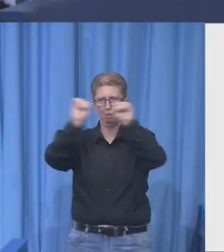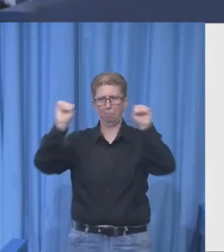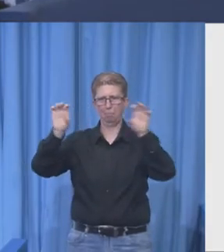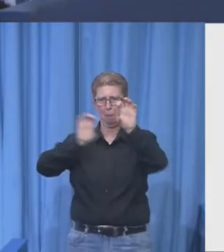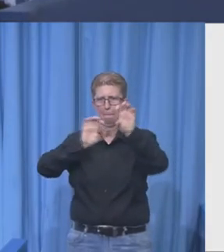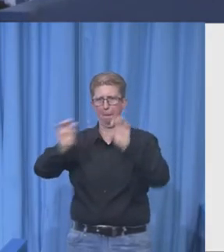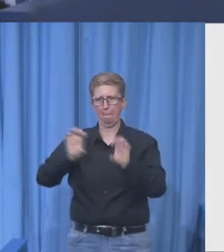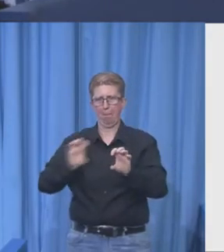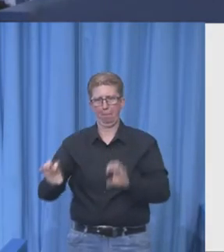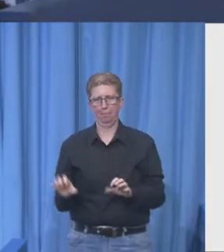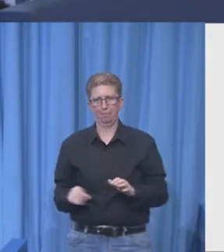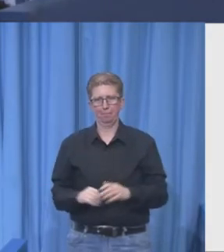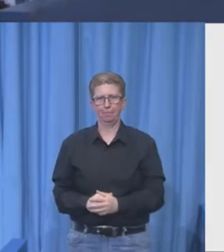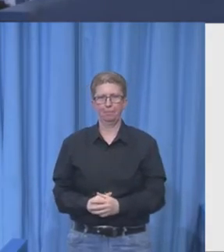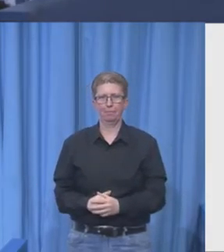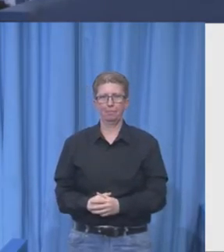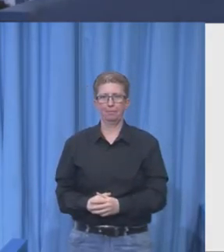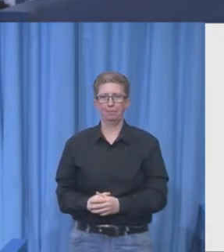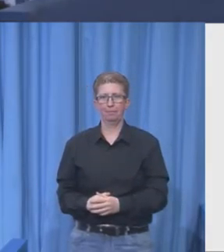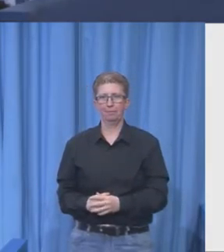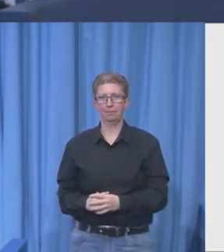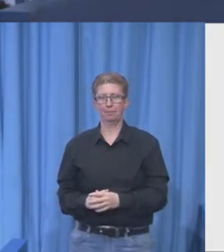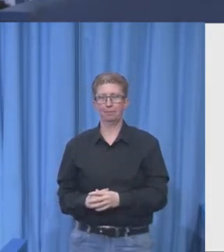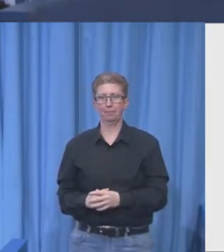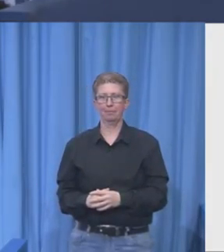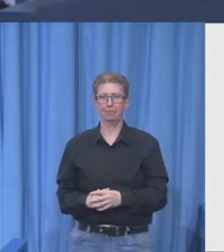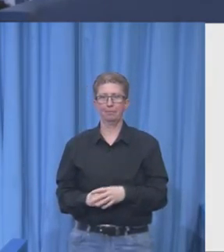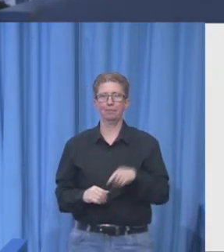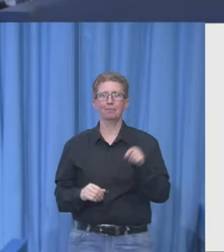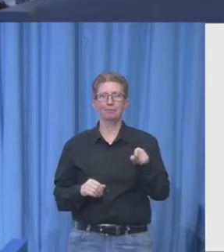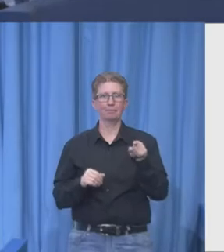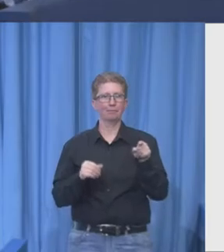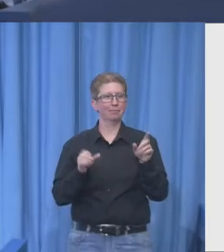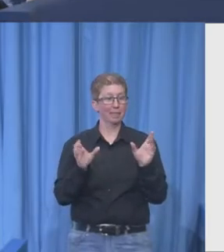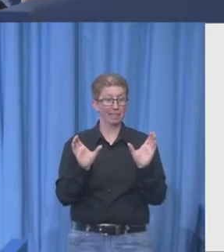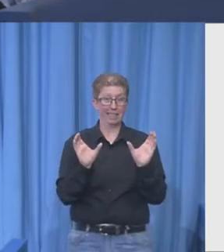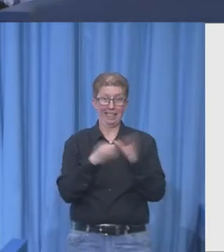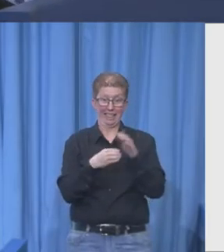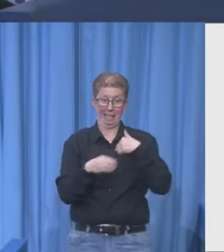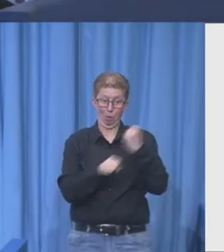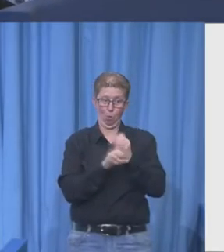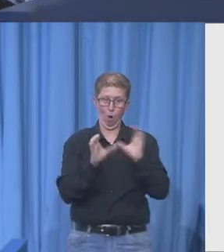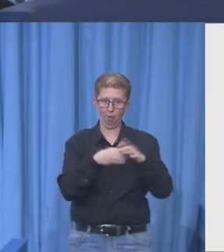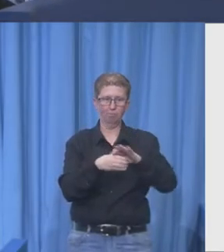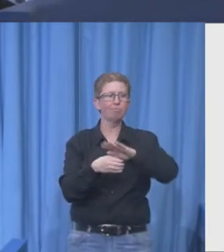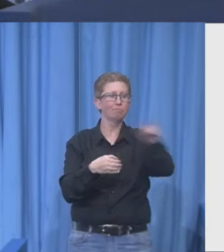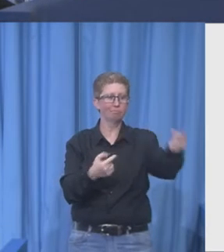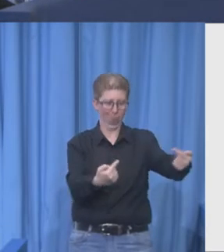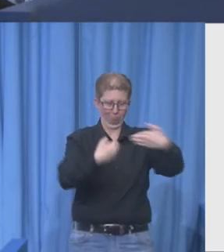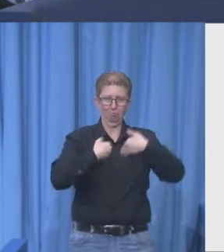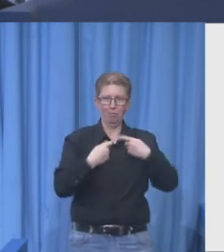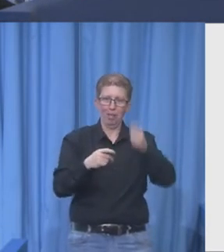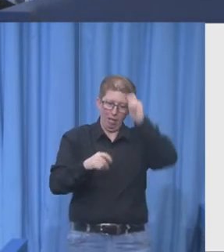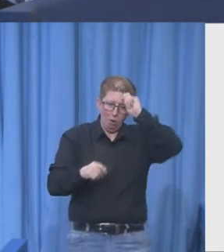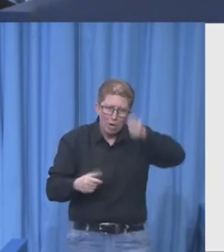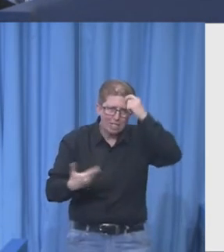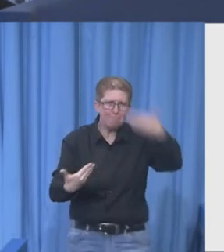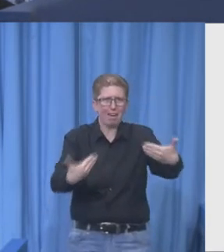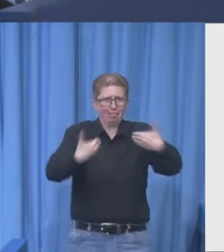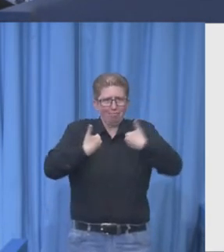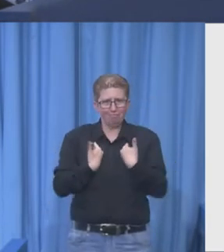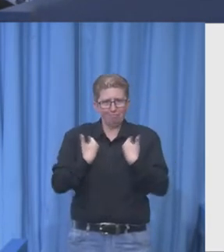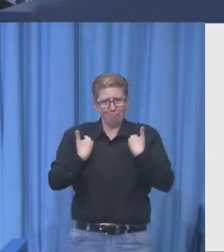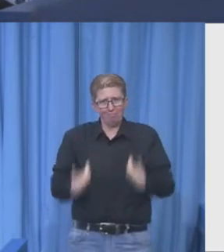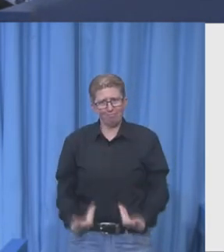enterprise respects my autism, and they are very nice to me. They carry only works which fit